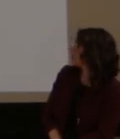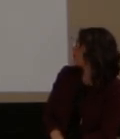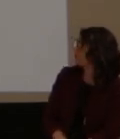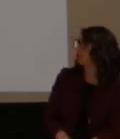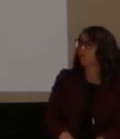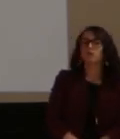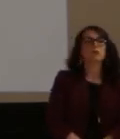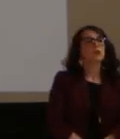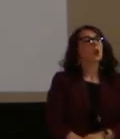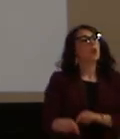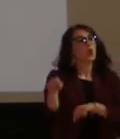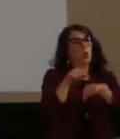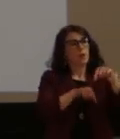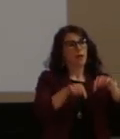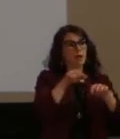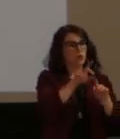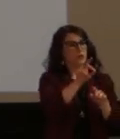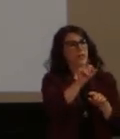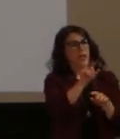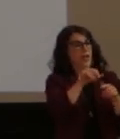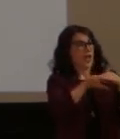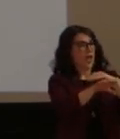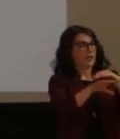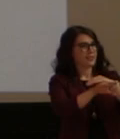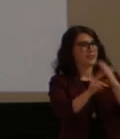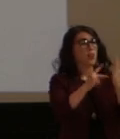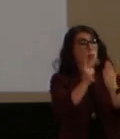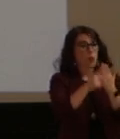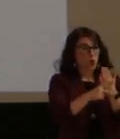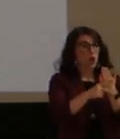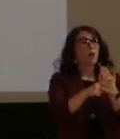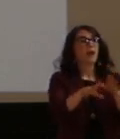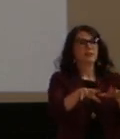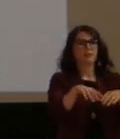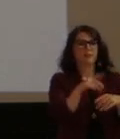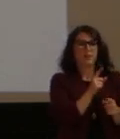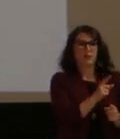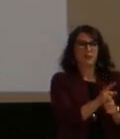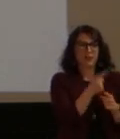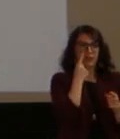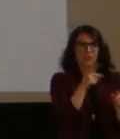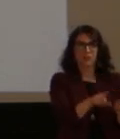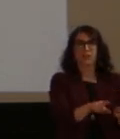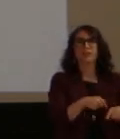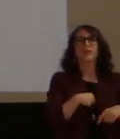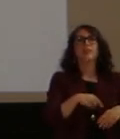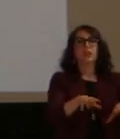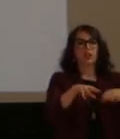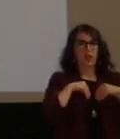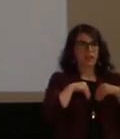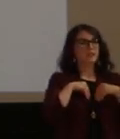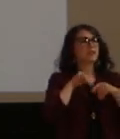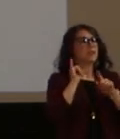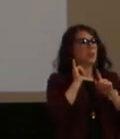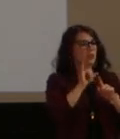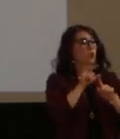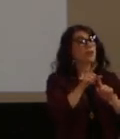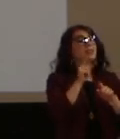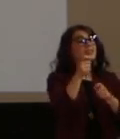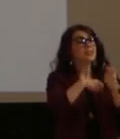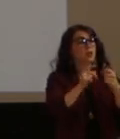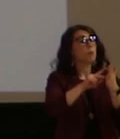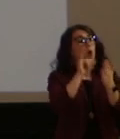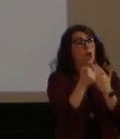Going back to data access, the program has adopted a data passport model. So instead of project proposals,